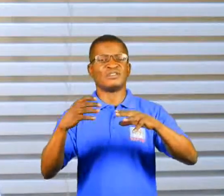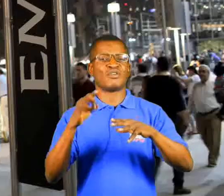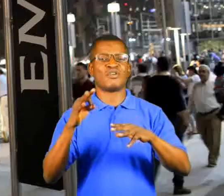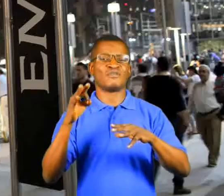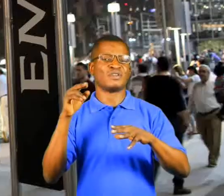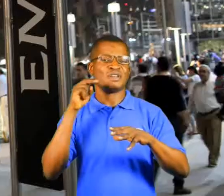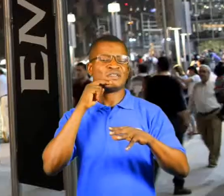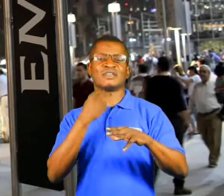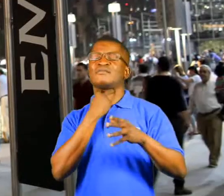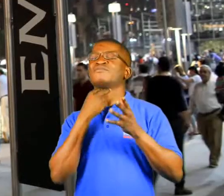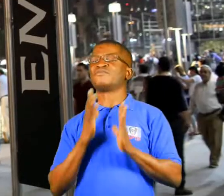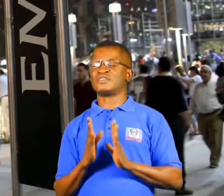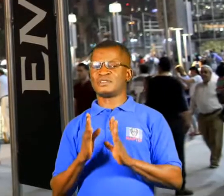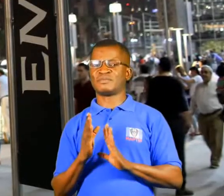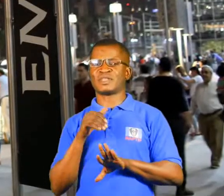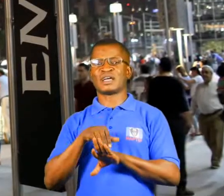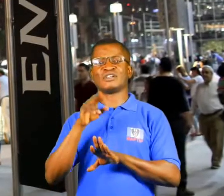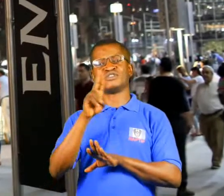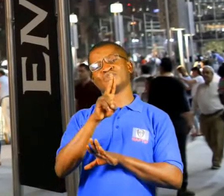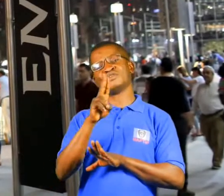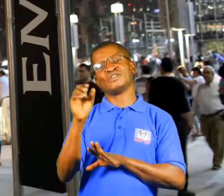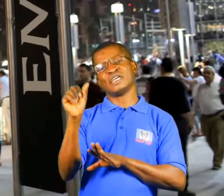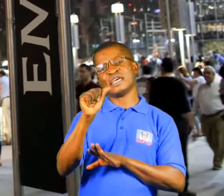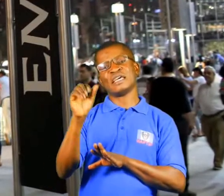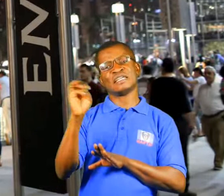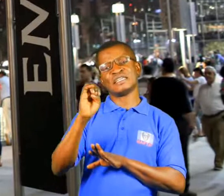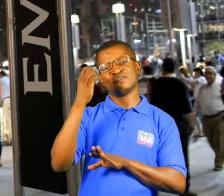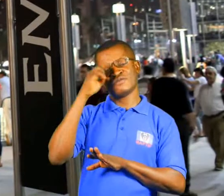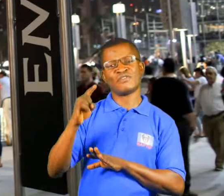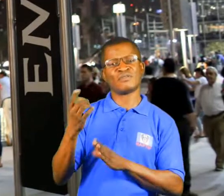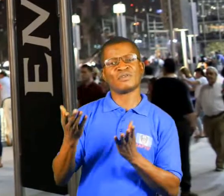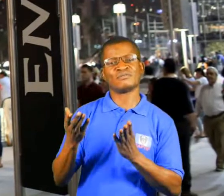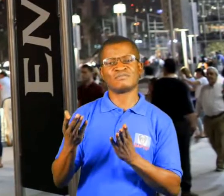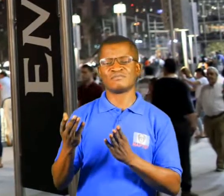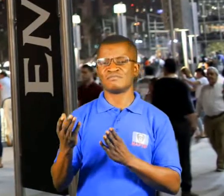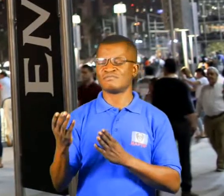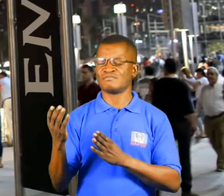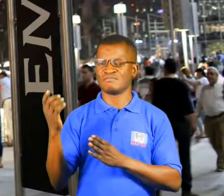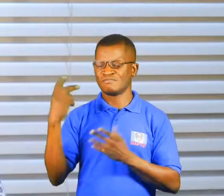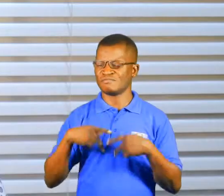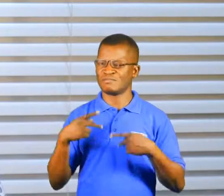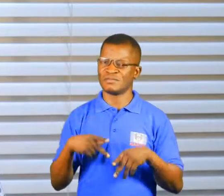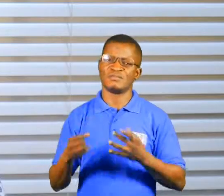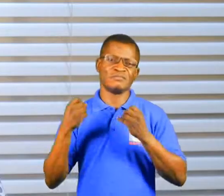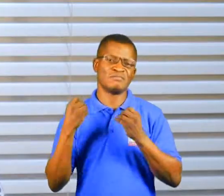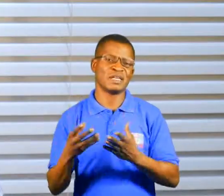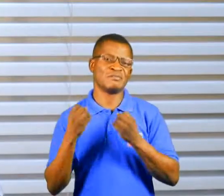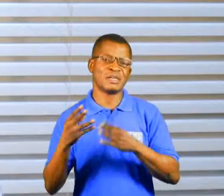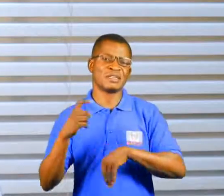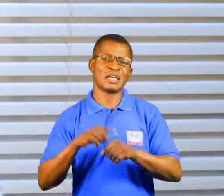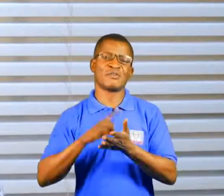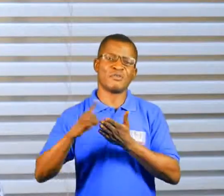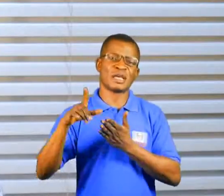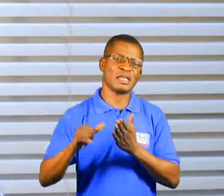victims flooding UAE, usually for forced prostitution. On a weekly basis, we get